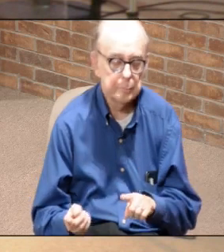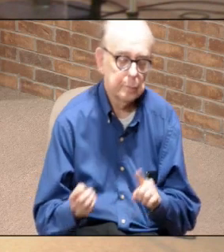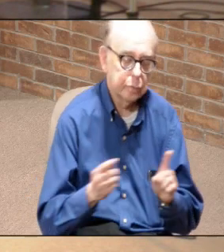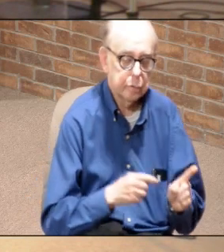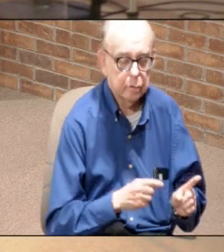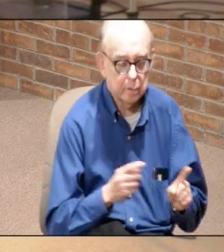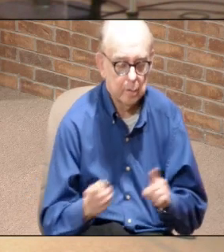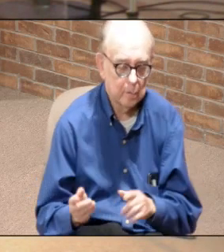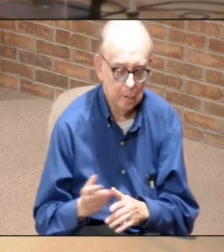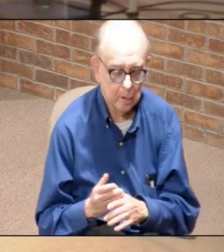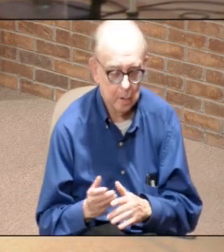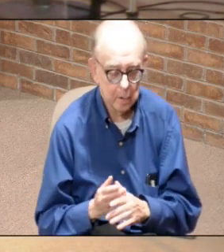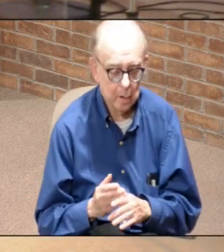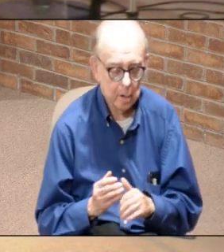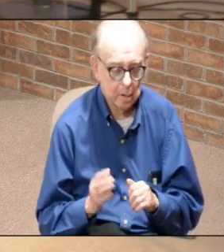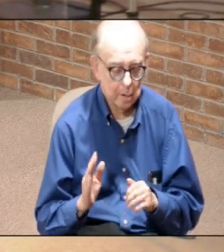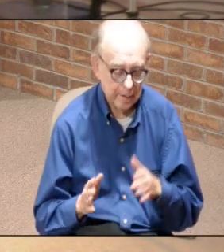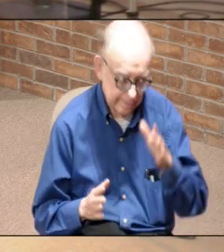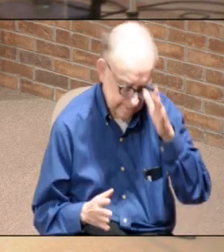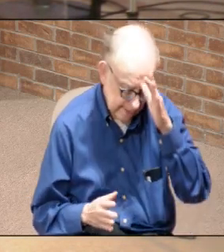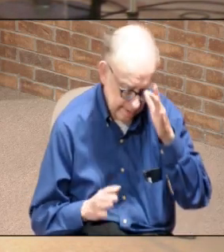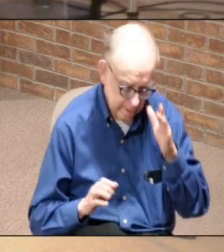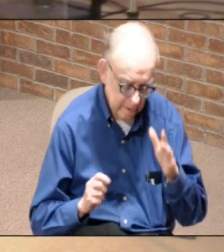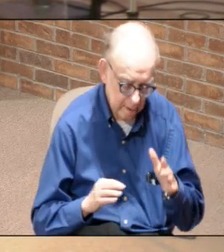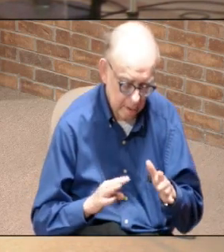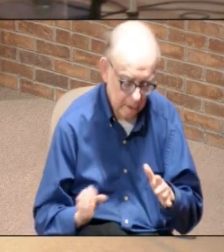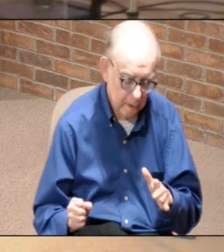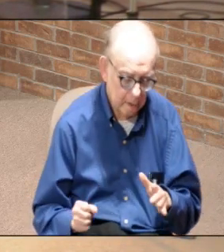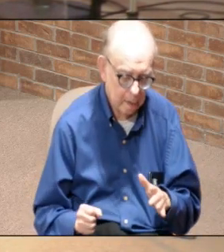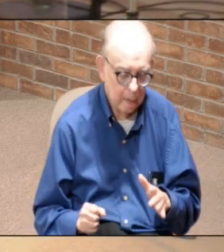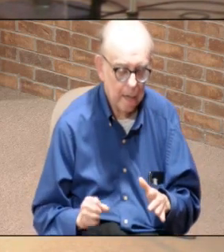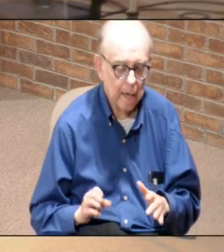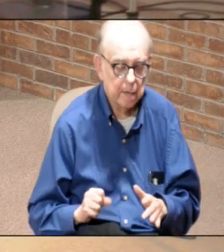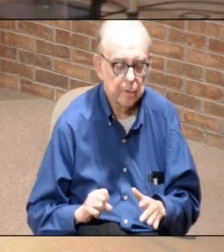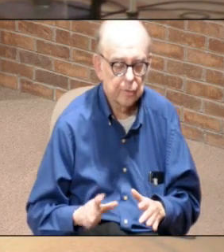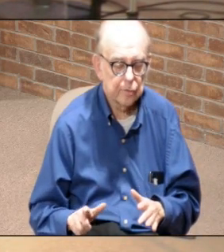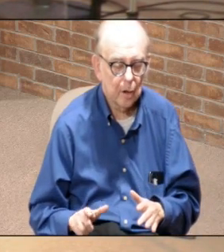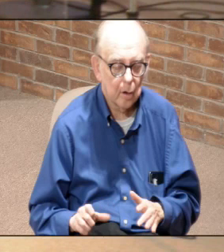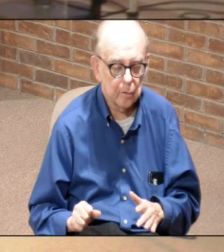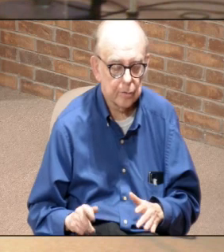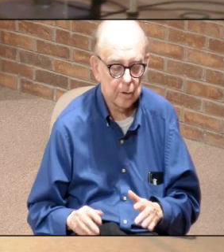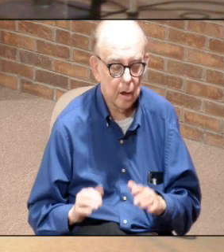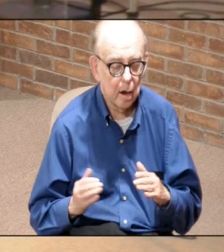forth between his dad Jesse and Saul's army.